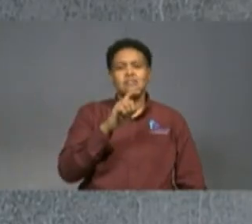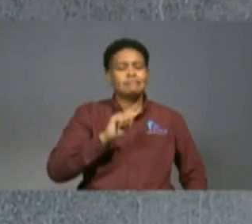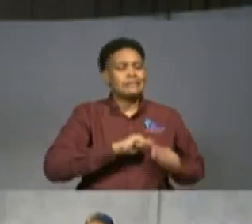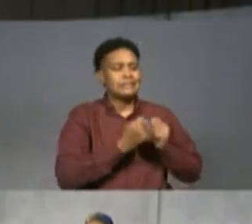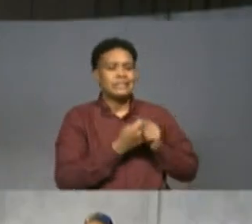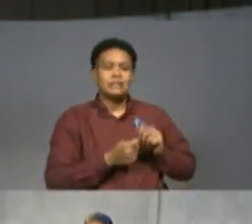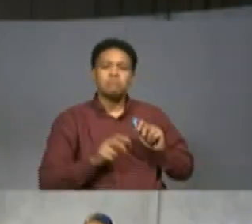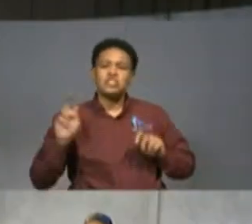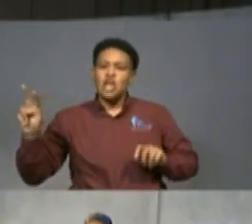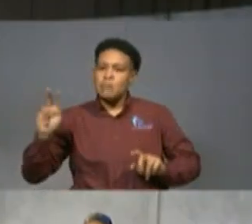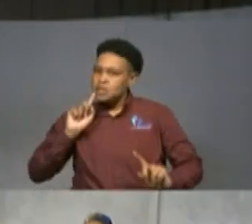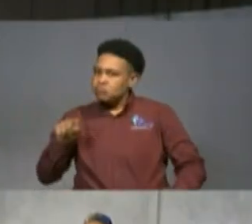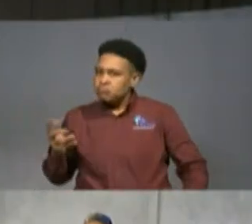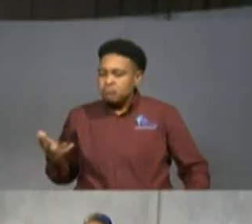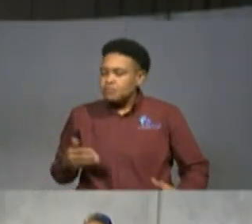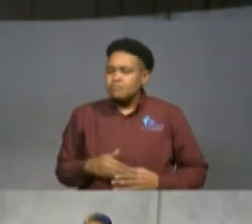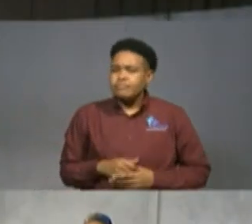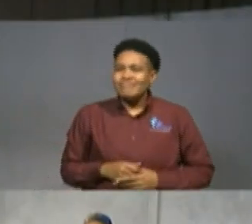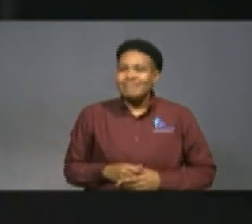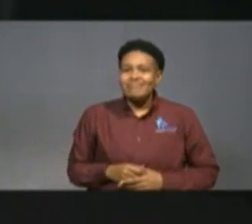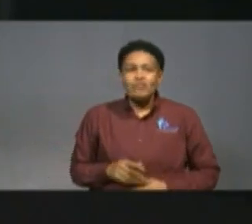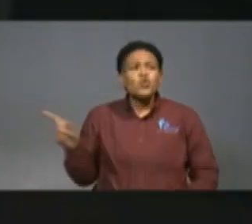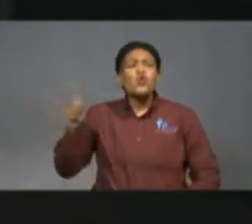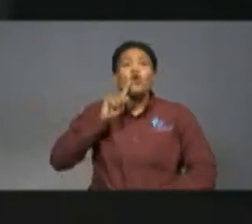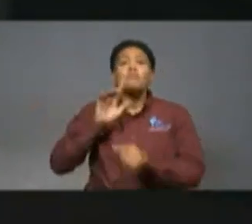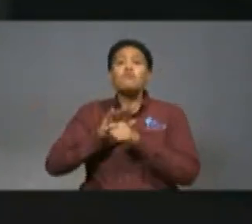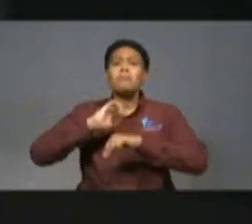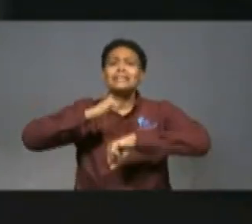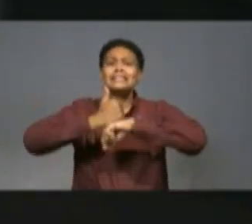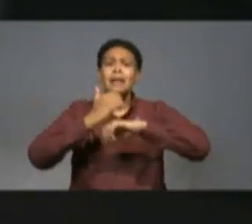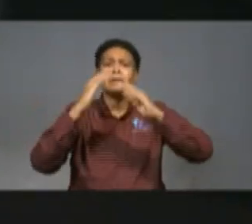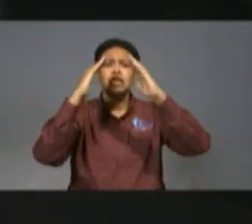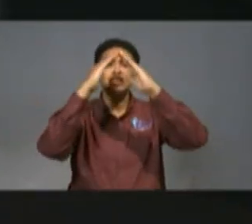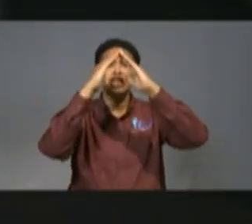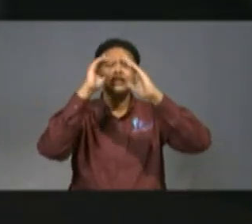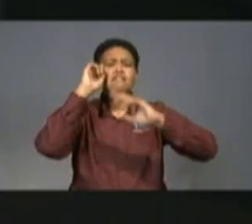JLP. You promised the establishment of shelters for